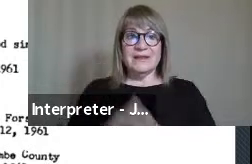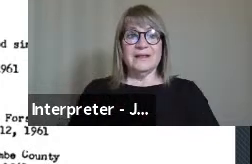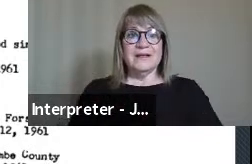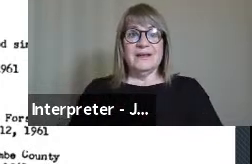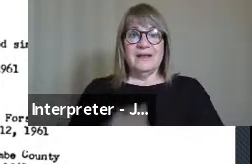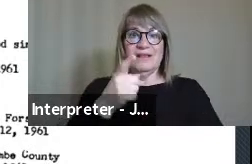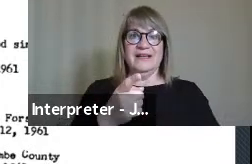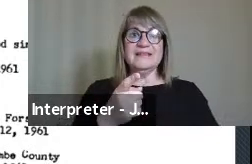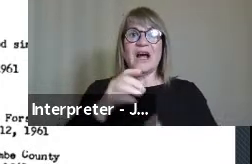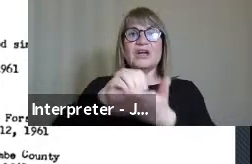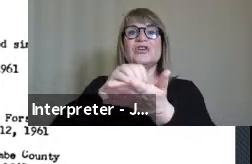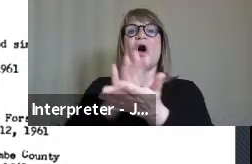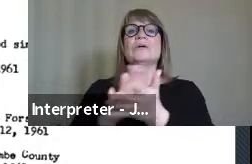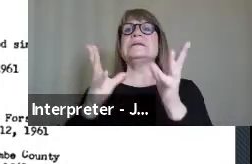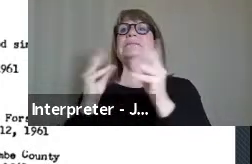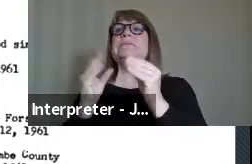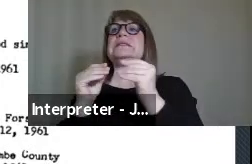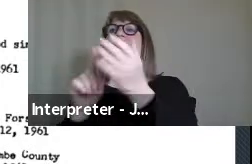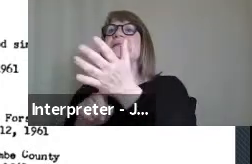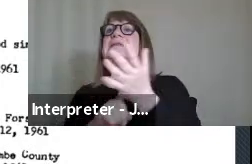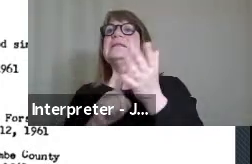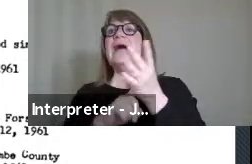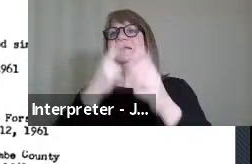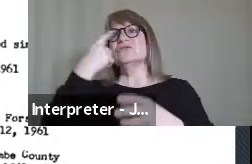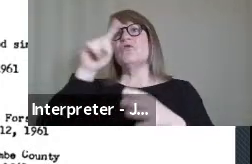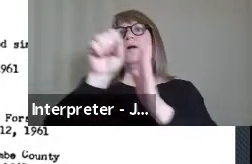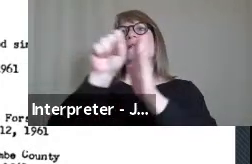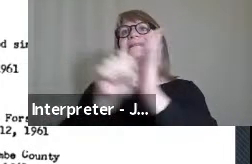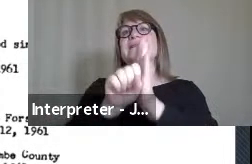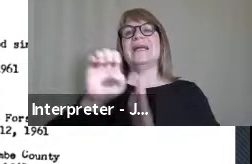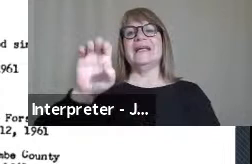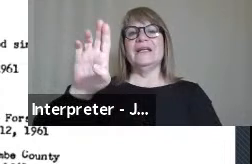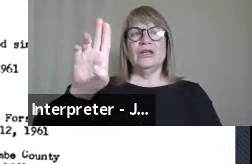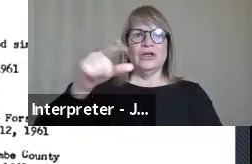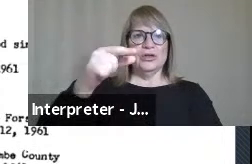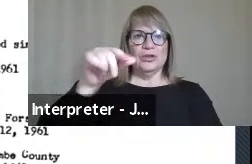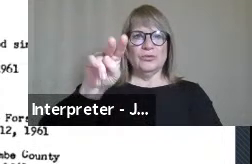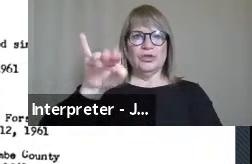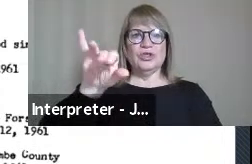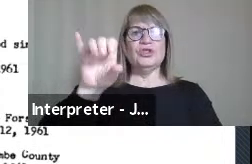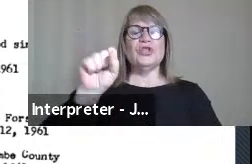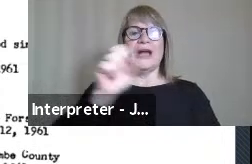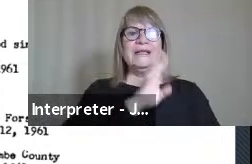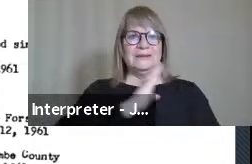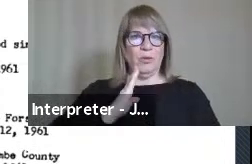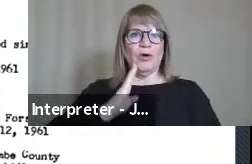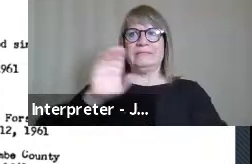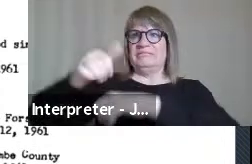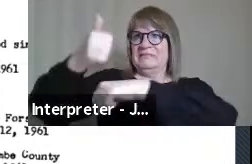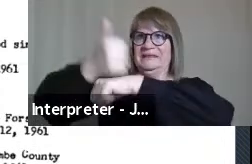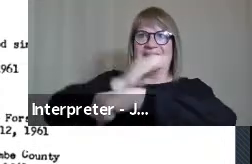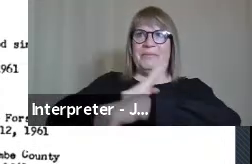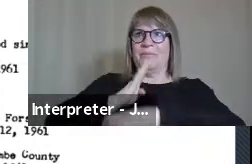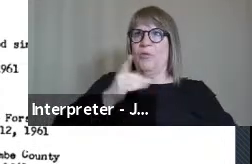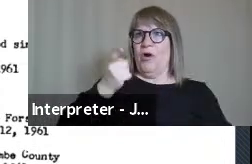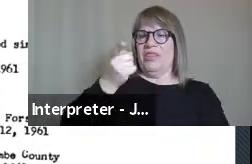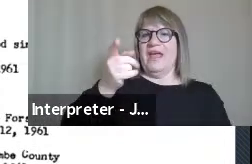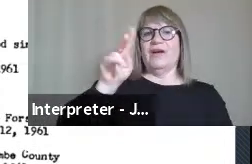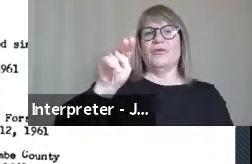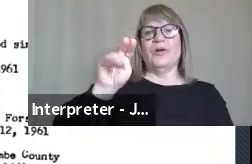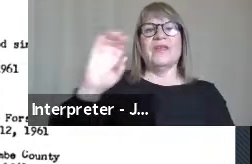notes for the state's eugenic board so north carolina created a state eugenics board and we